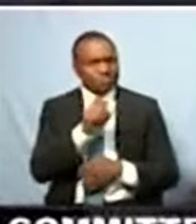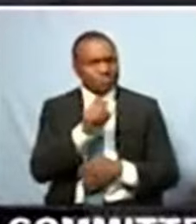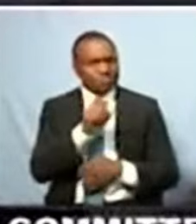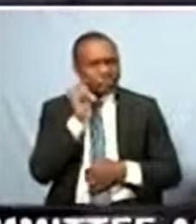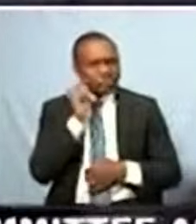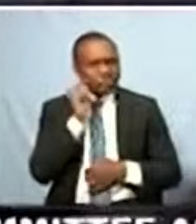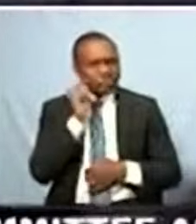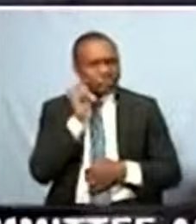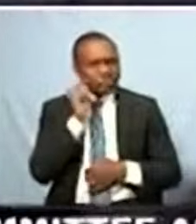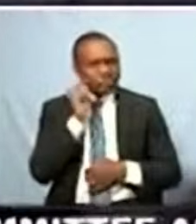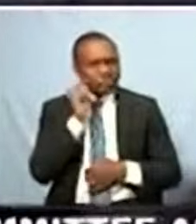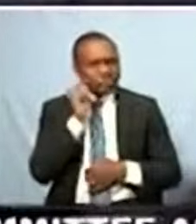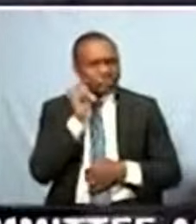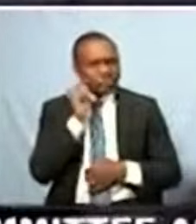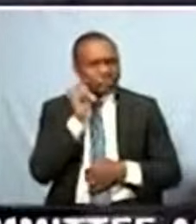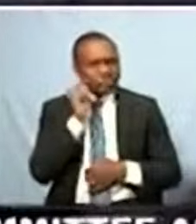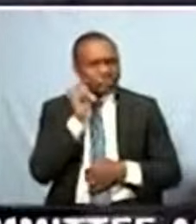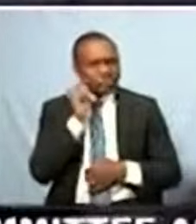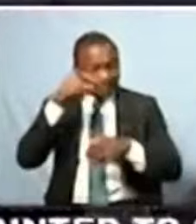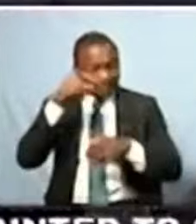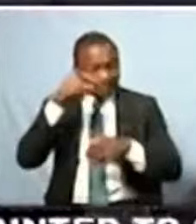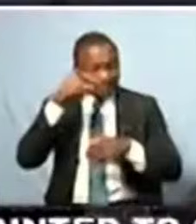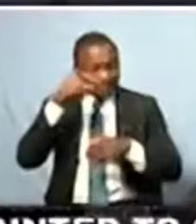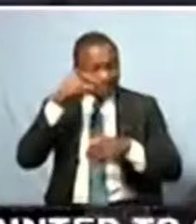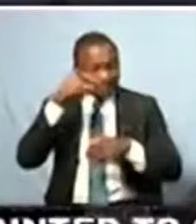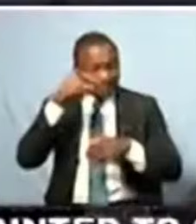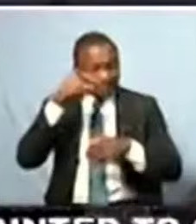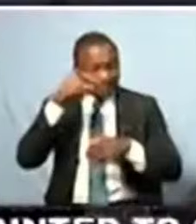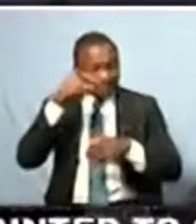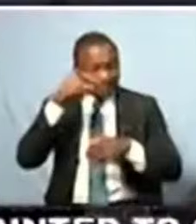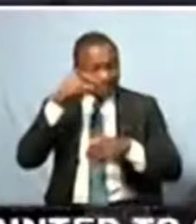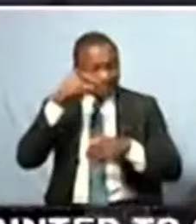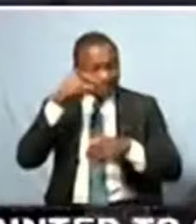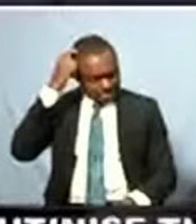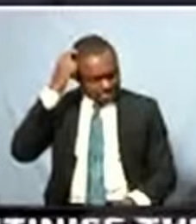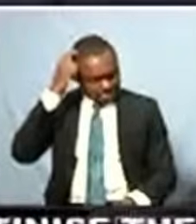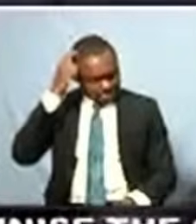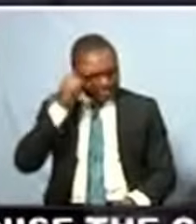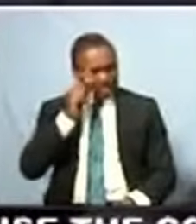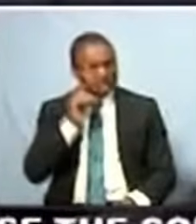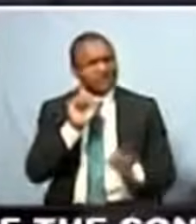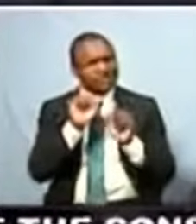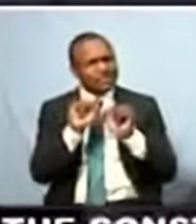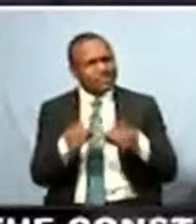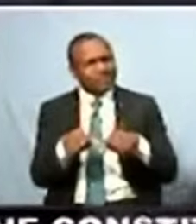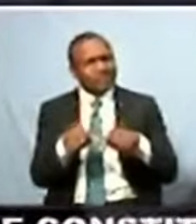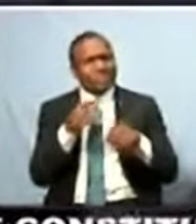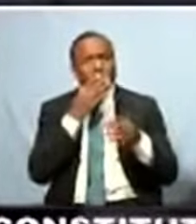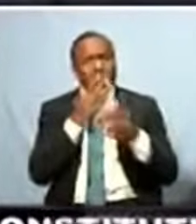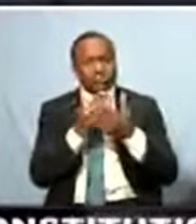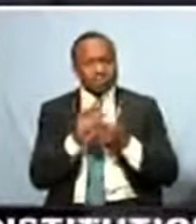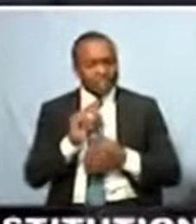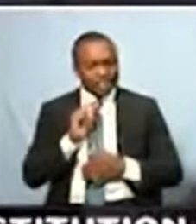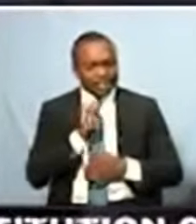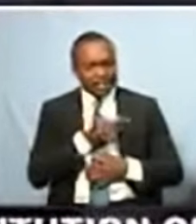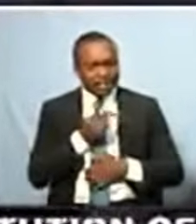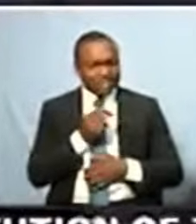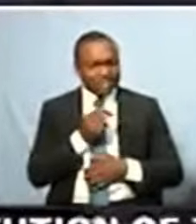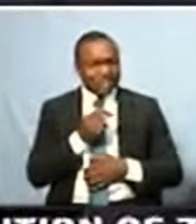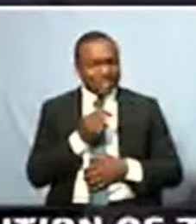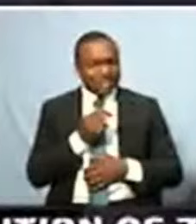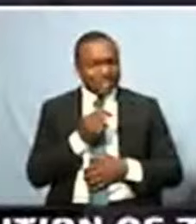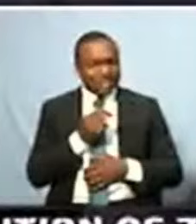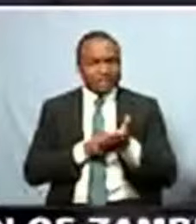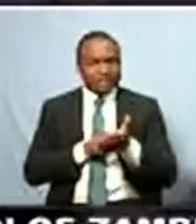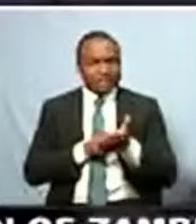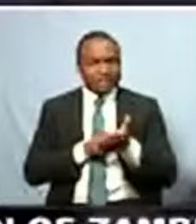that in mind, it might be necessary for us to rethink the idea